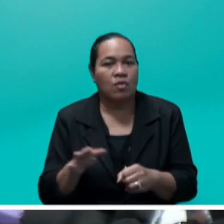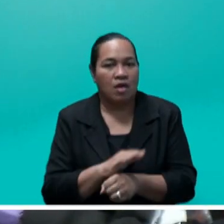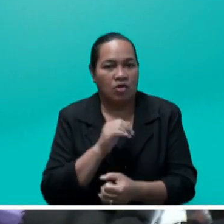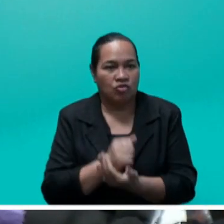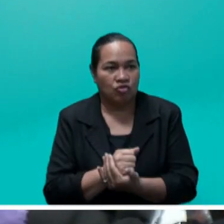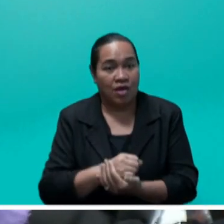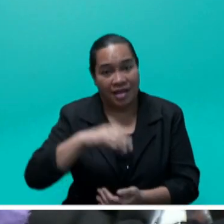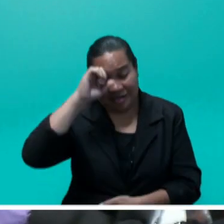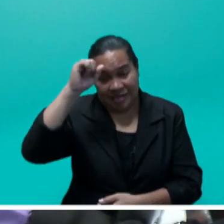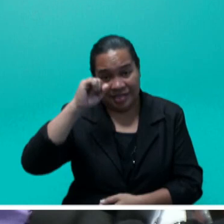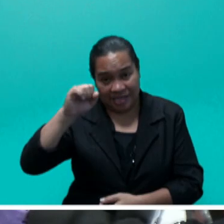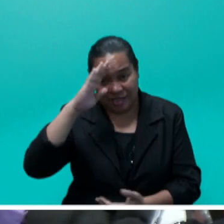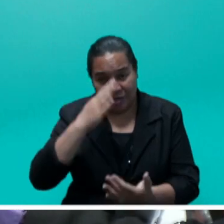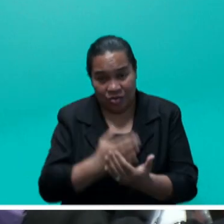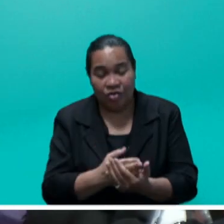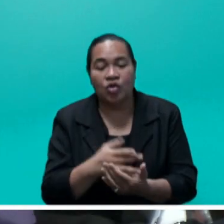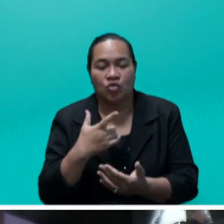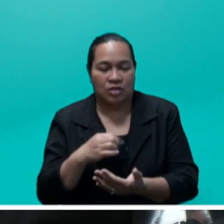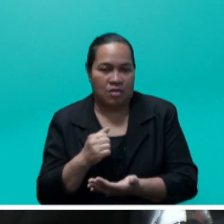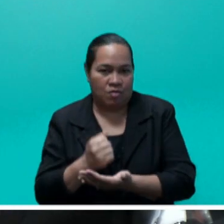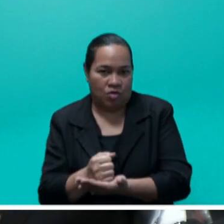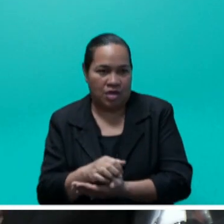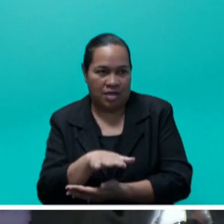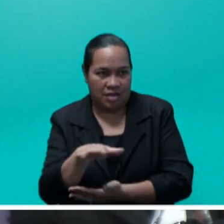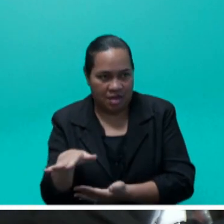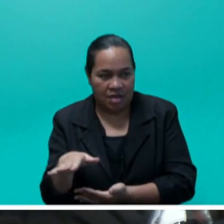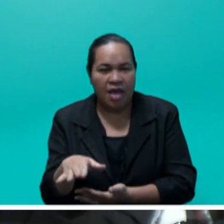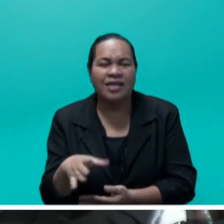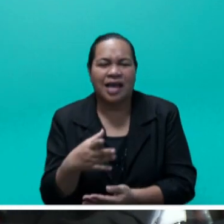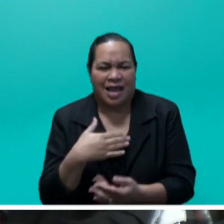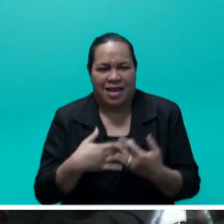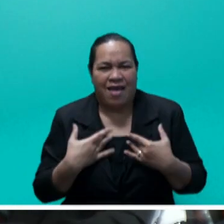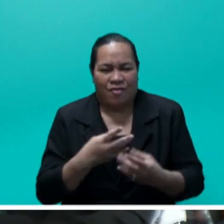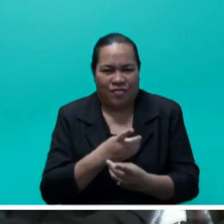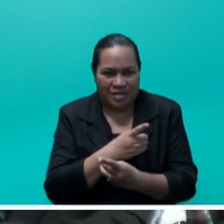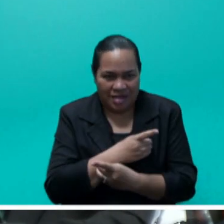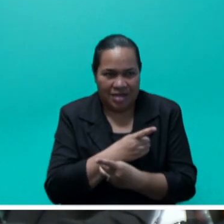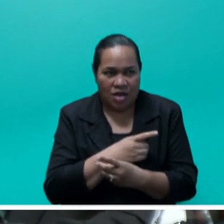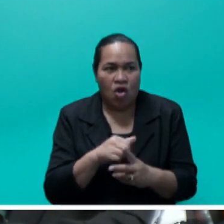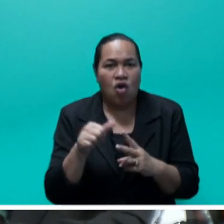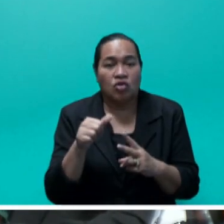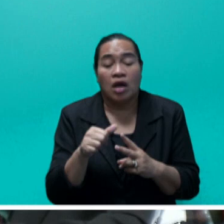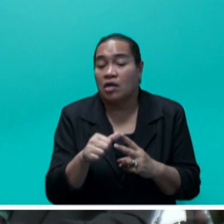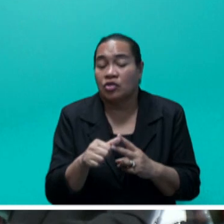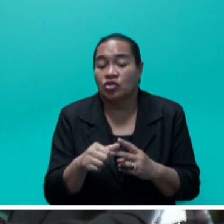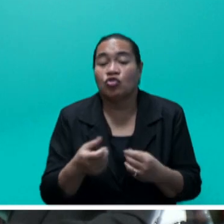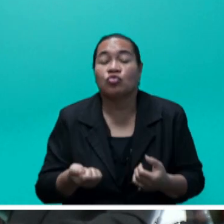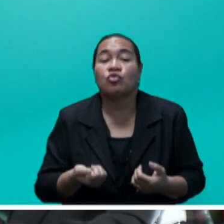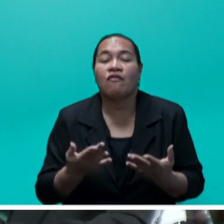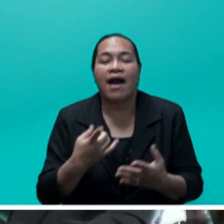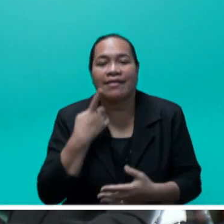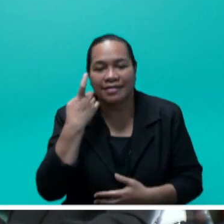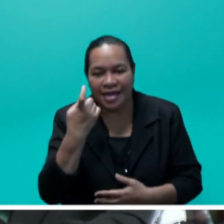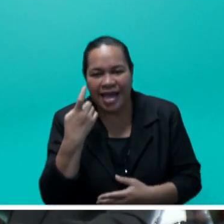senior citizens in Fiji are supported to lead a life of dignity. And this includes providing care for the elderly